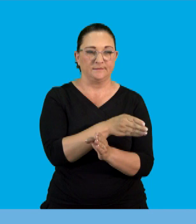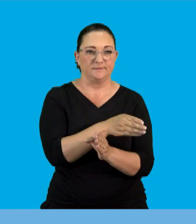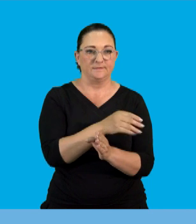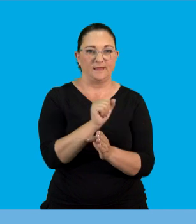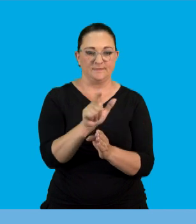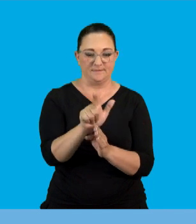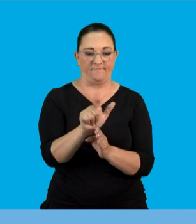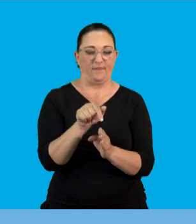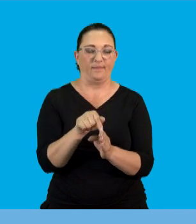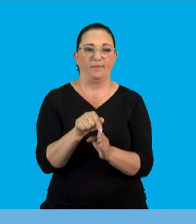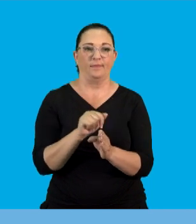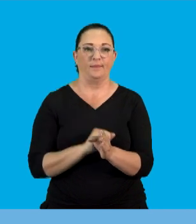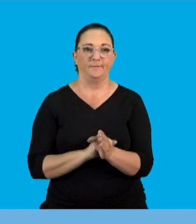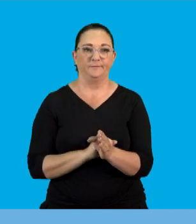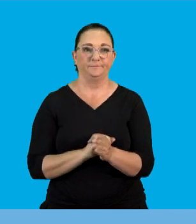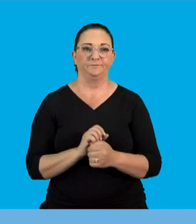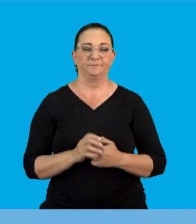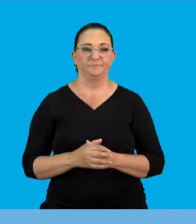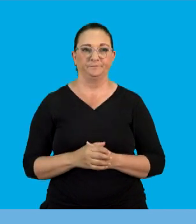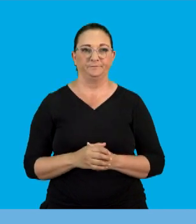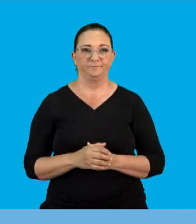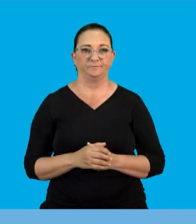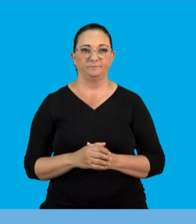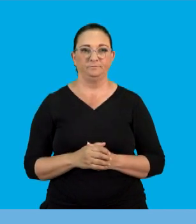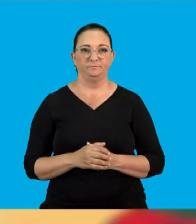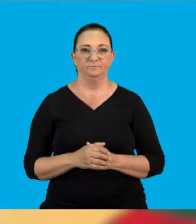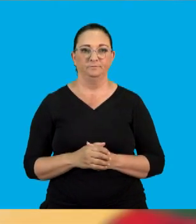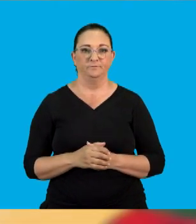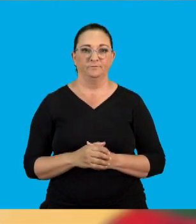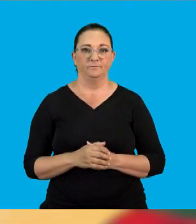then 7. There we go.